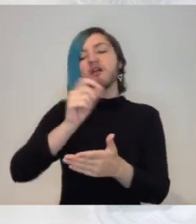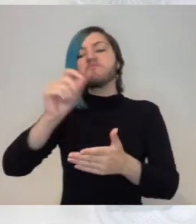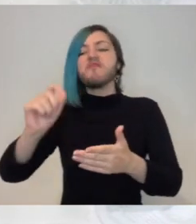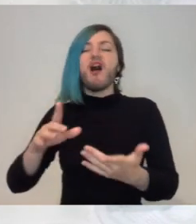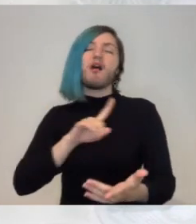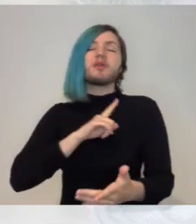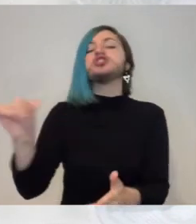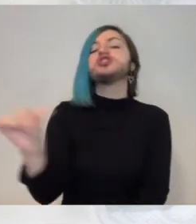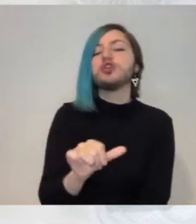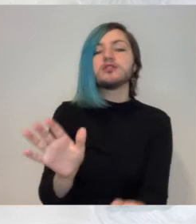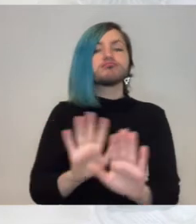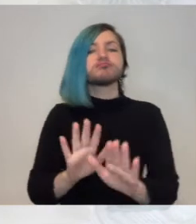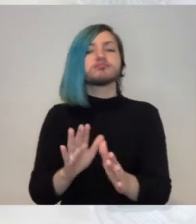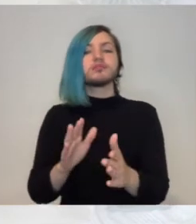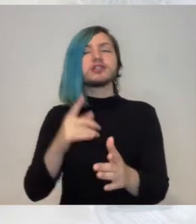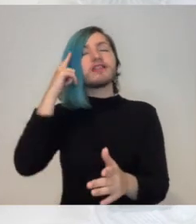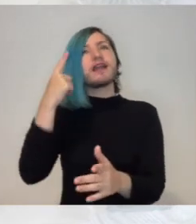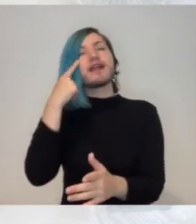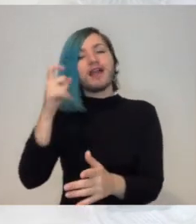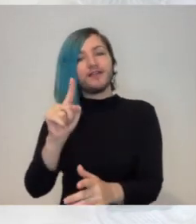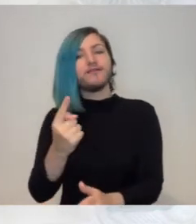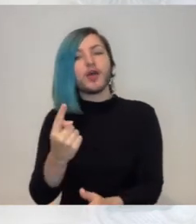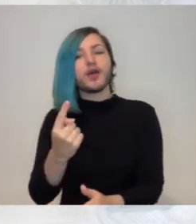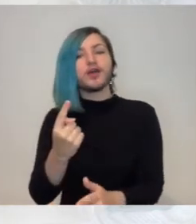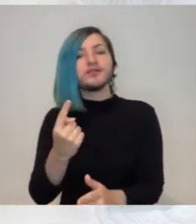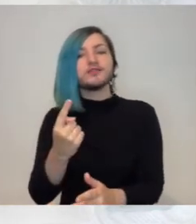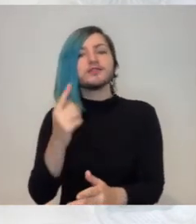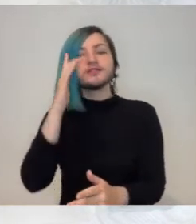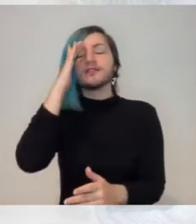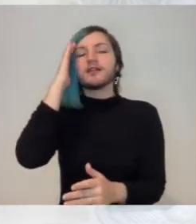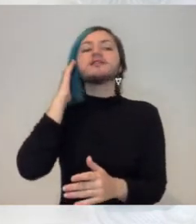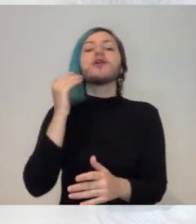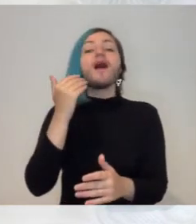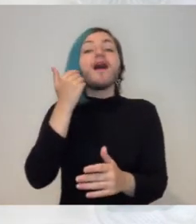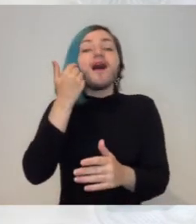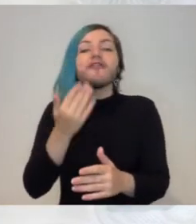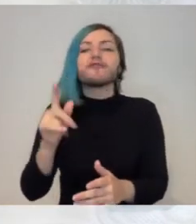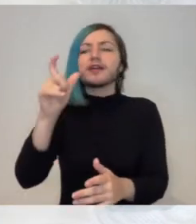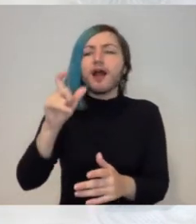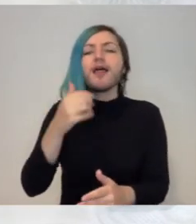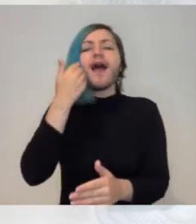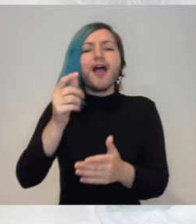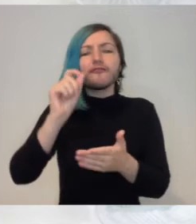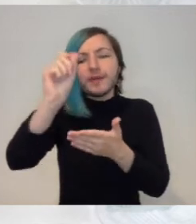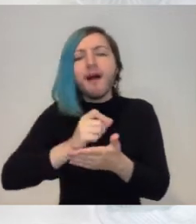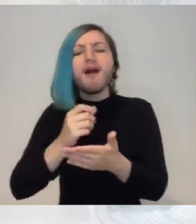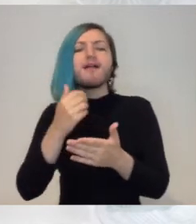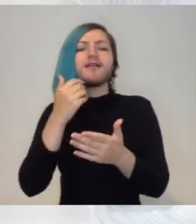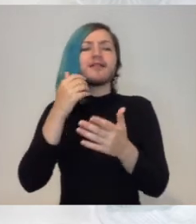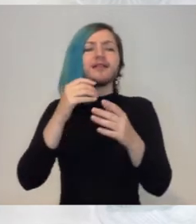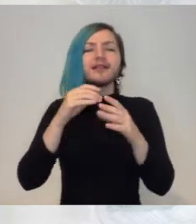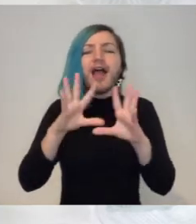kind of arbitrary decisions and thinking very carefully about each mark and colour that I was